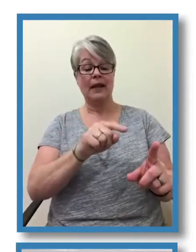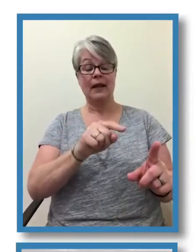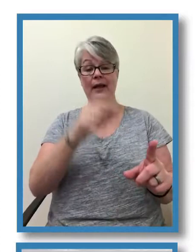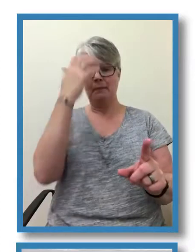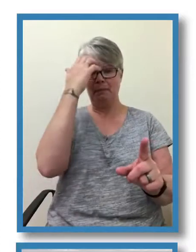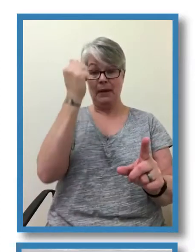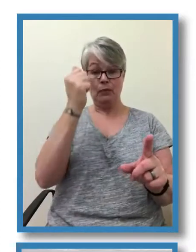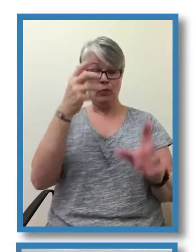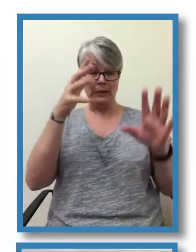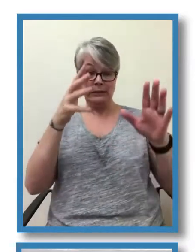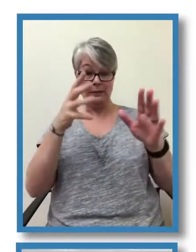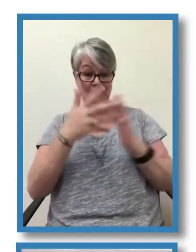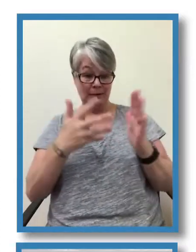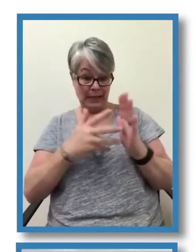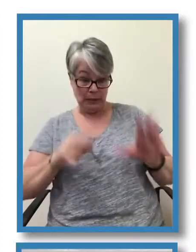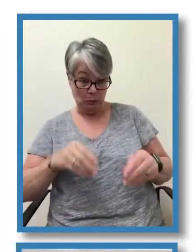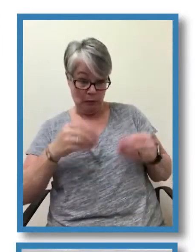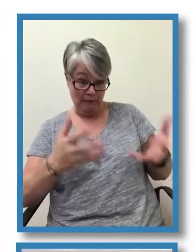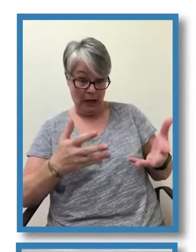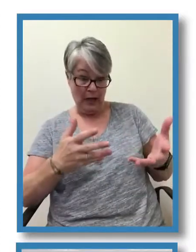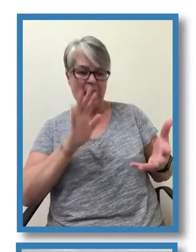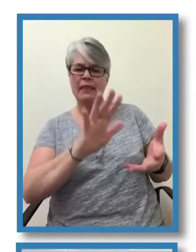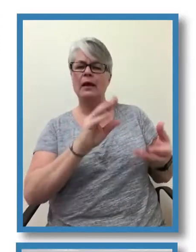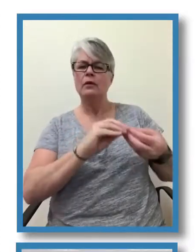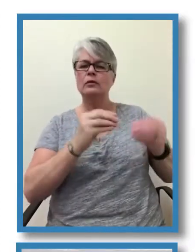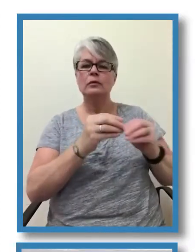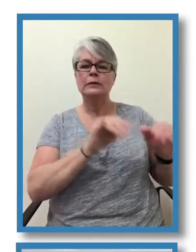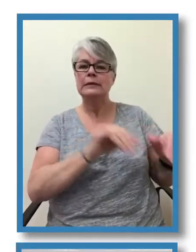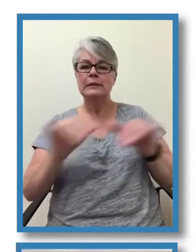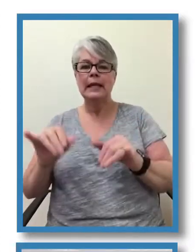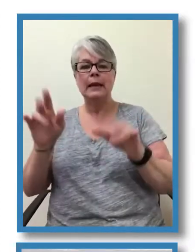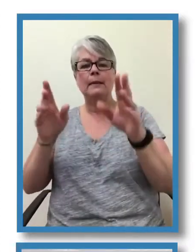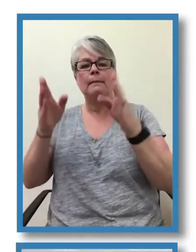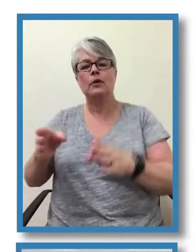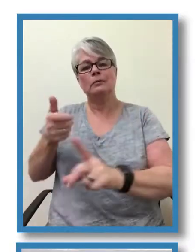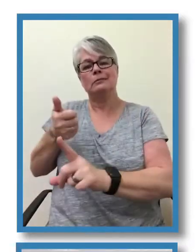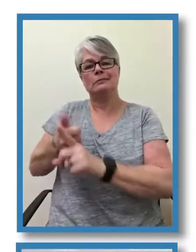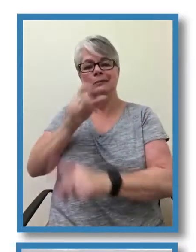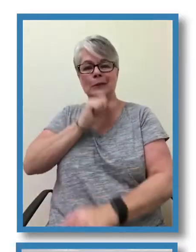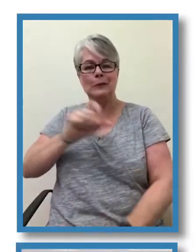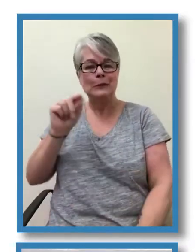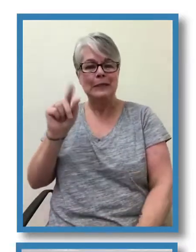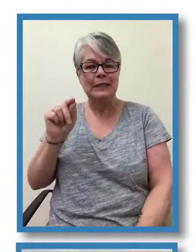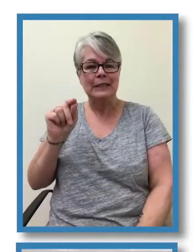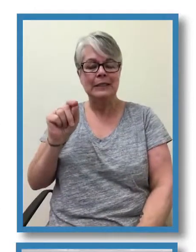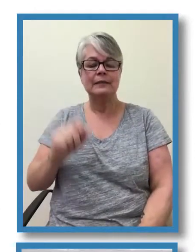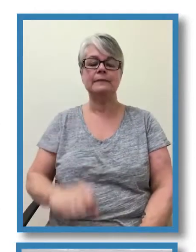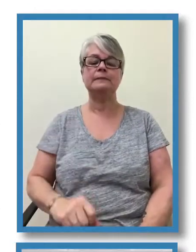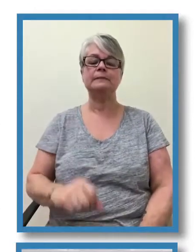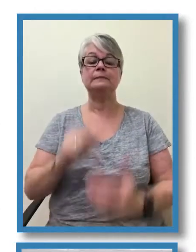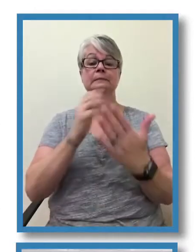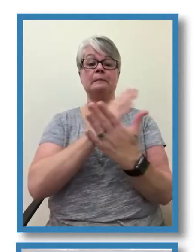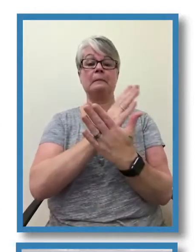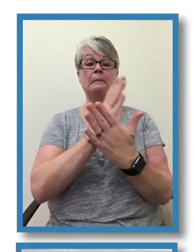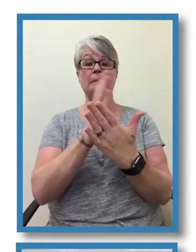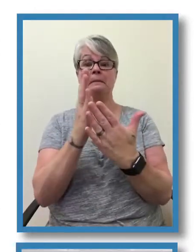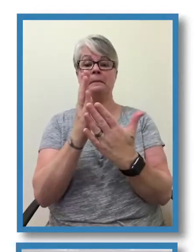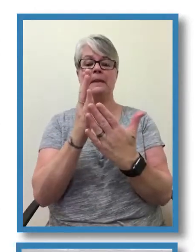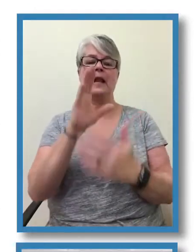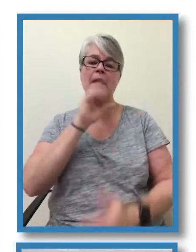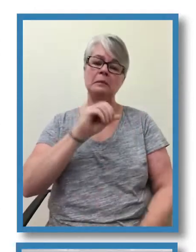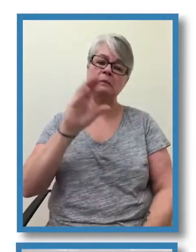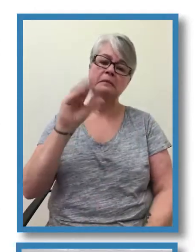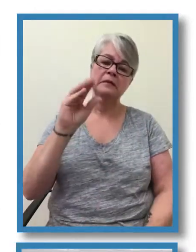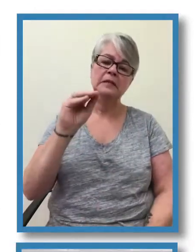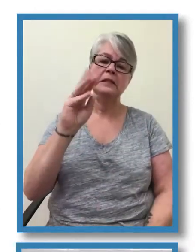70s, 80s, occasionally forget things, occasionally misplace things. When we do a memory test with them, they're